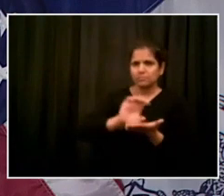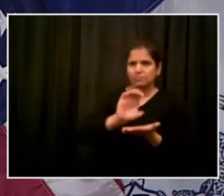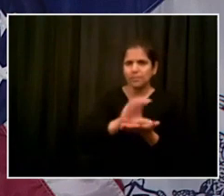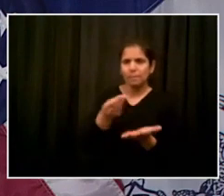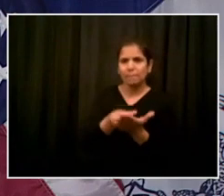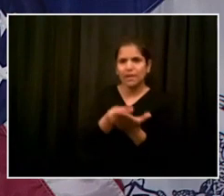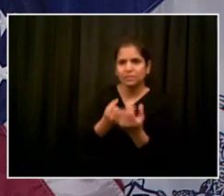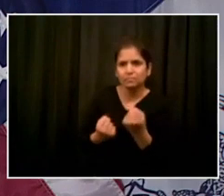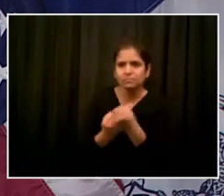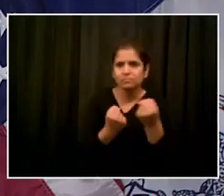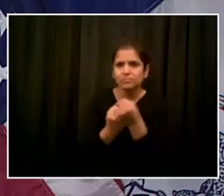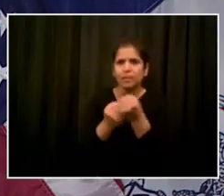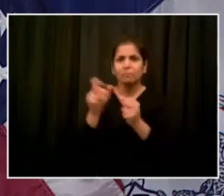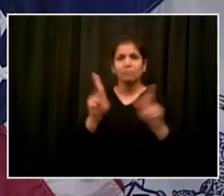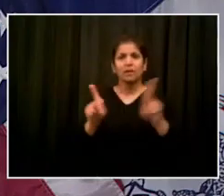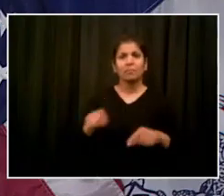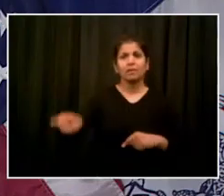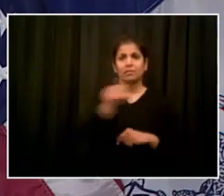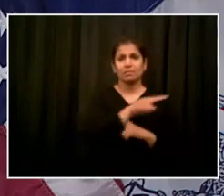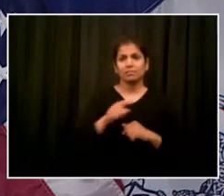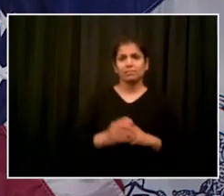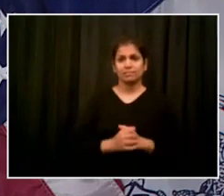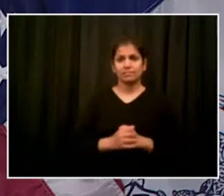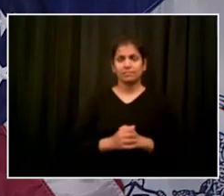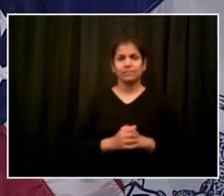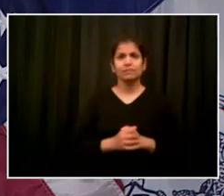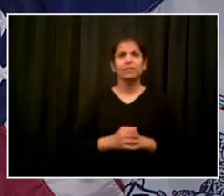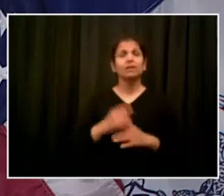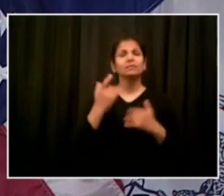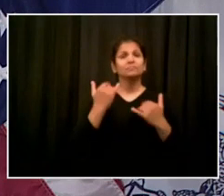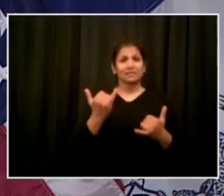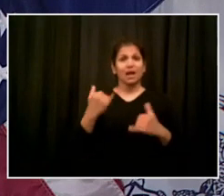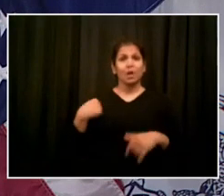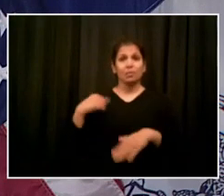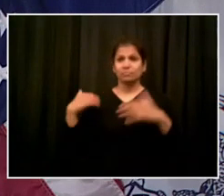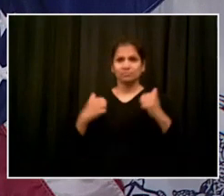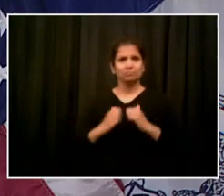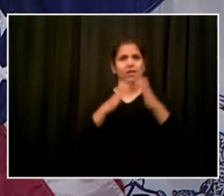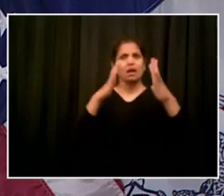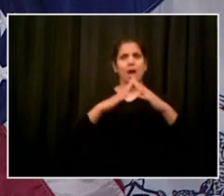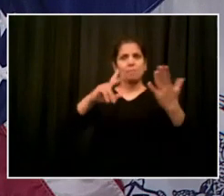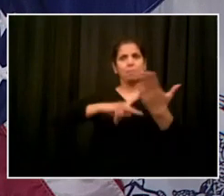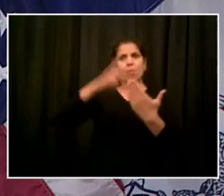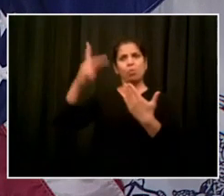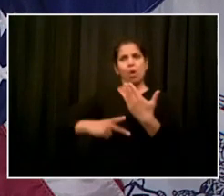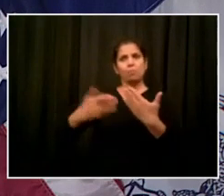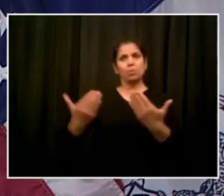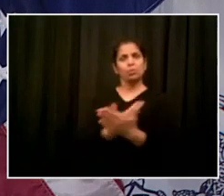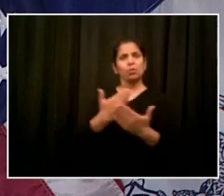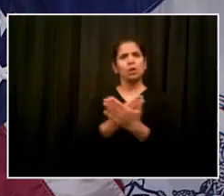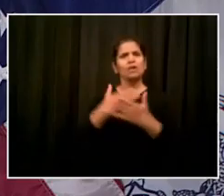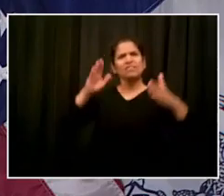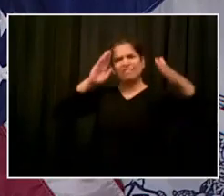so by people who they trust from their own community, that's about as smart an investment as we could possibly make right now.